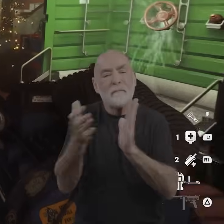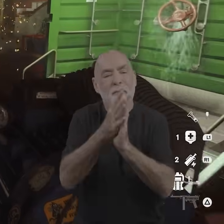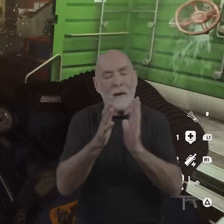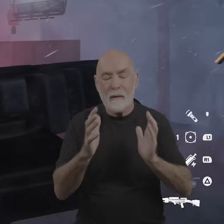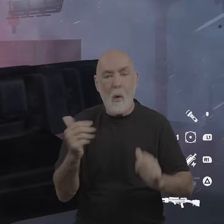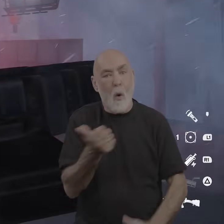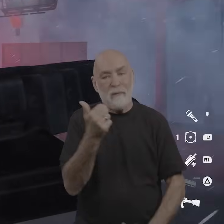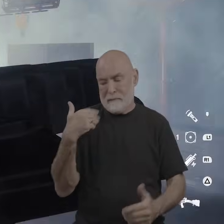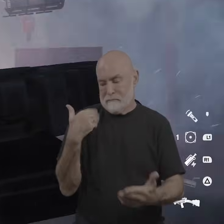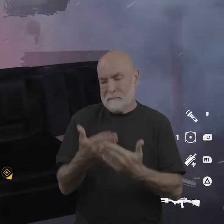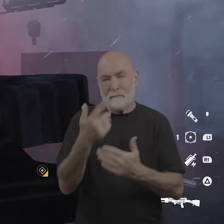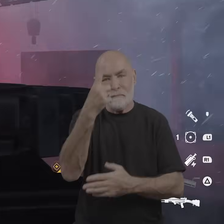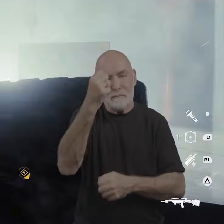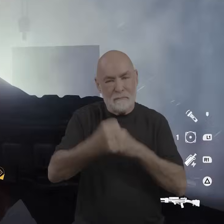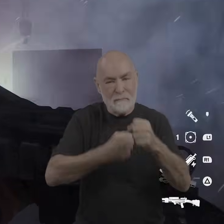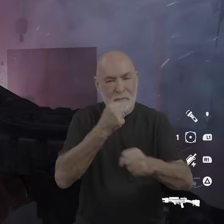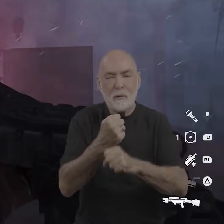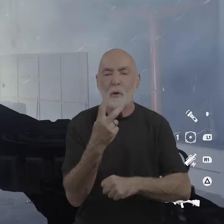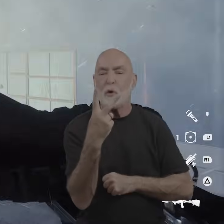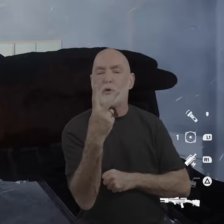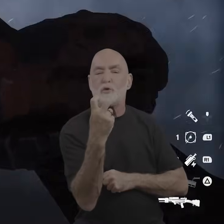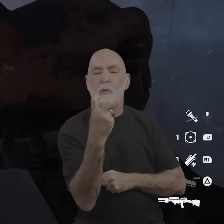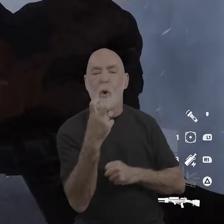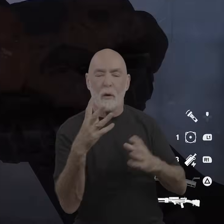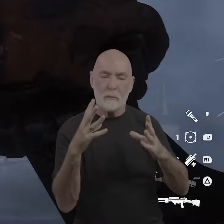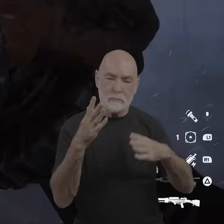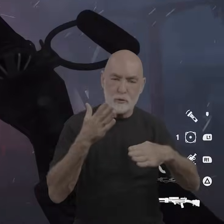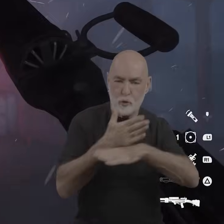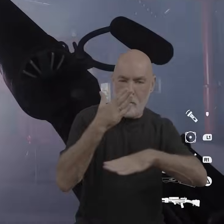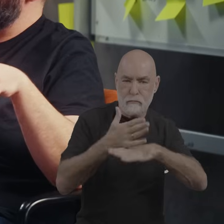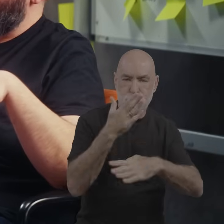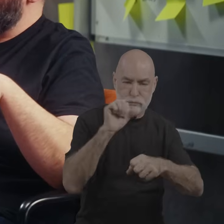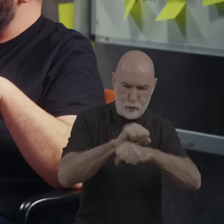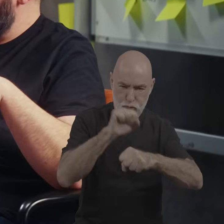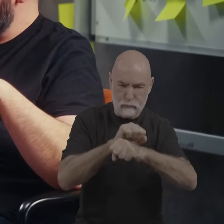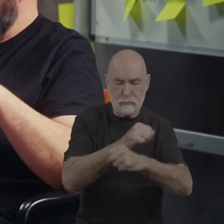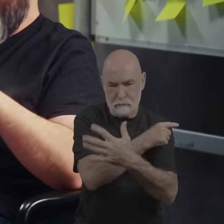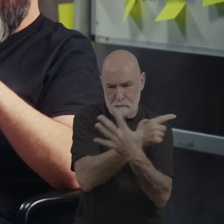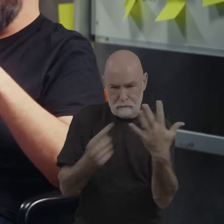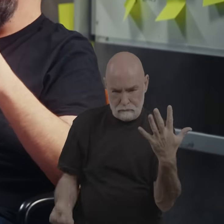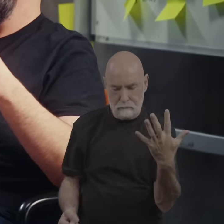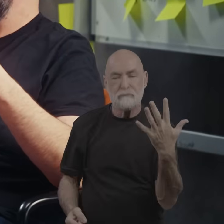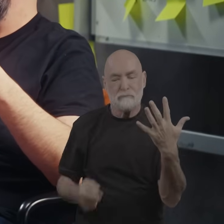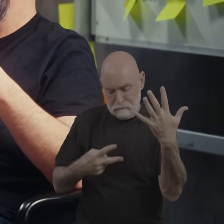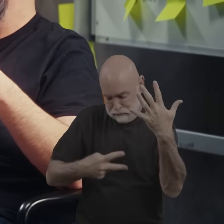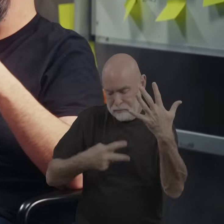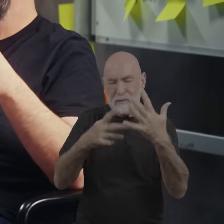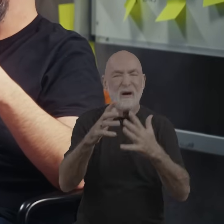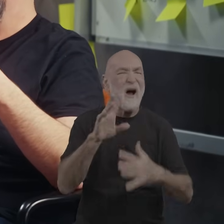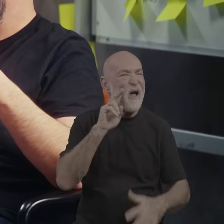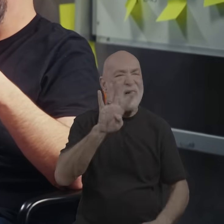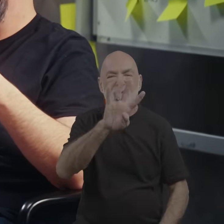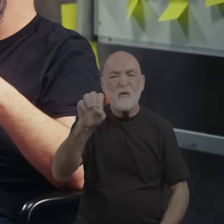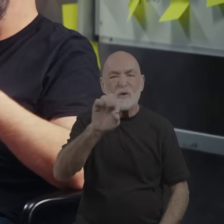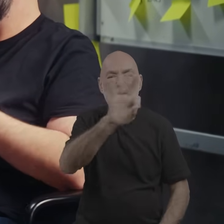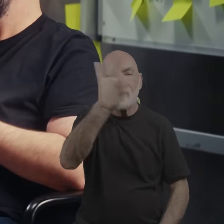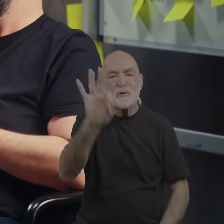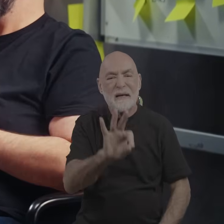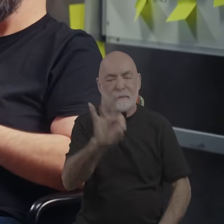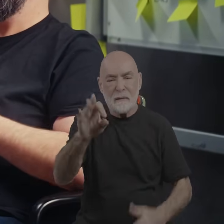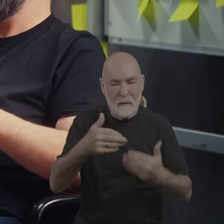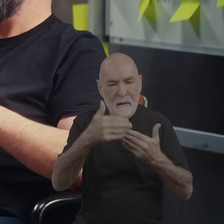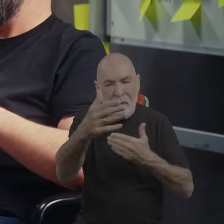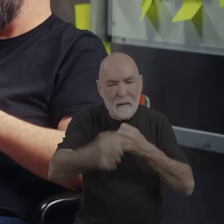that, already in this year, we're going to add 2 more jobs. That adds to the other 5 game modes that we ship with, already growing it by about 40% by the end of the